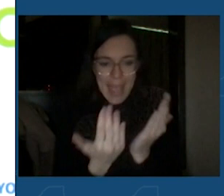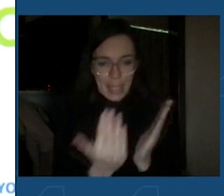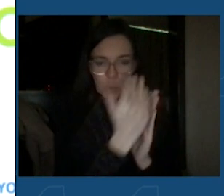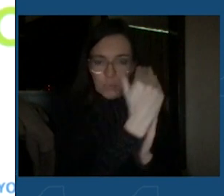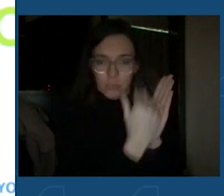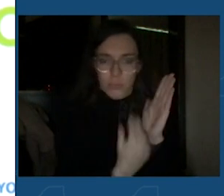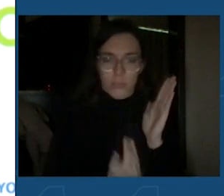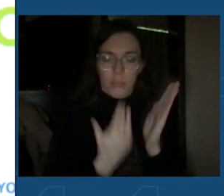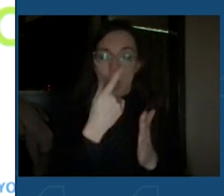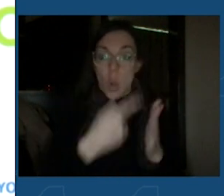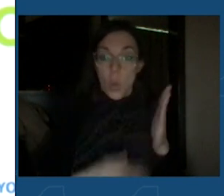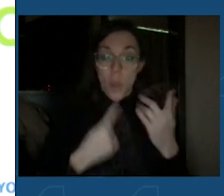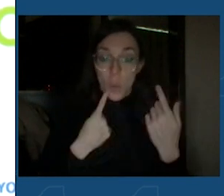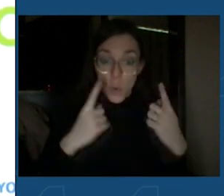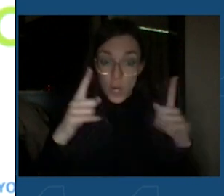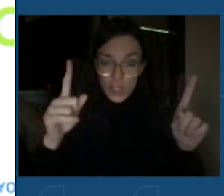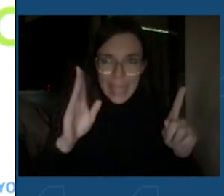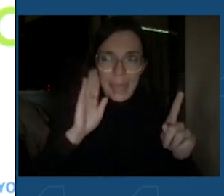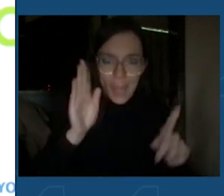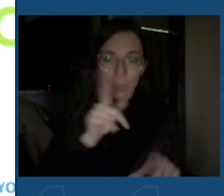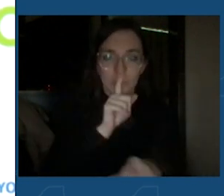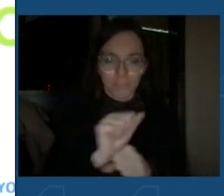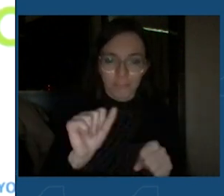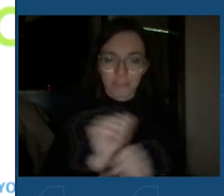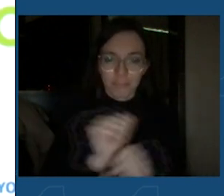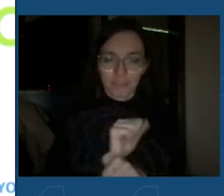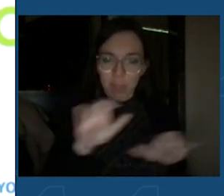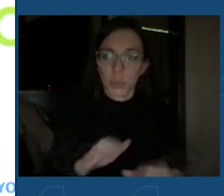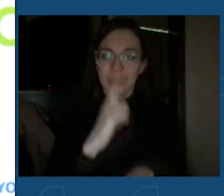they'll actually do something about it?